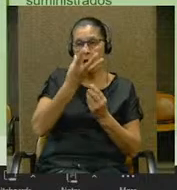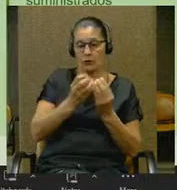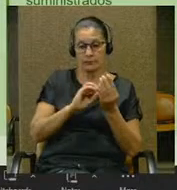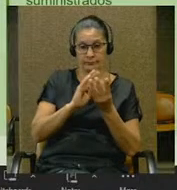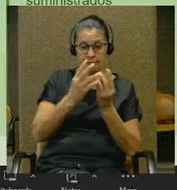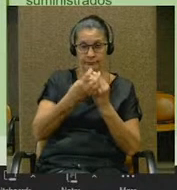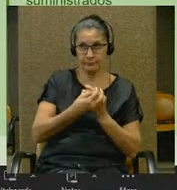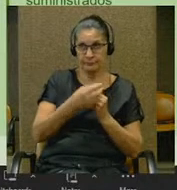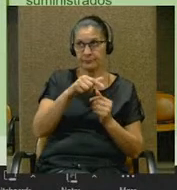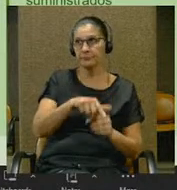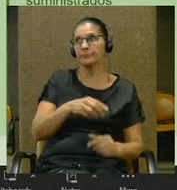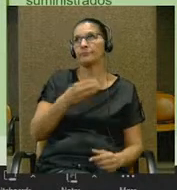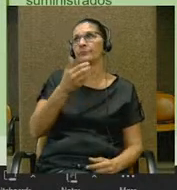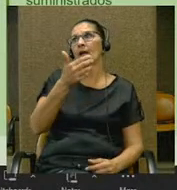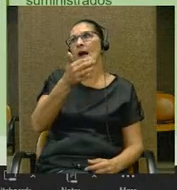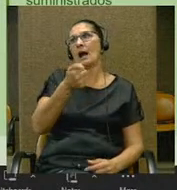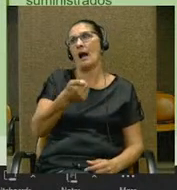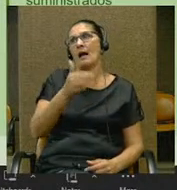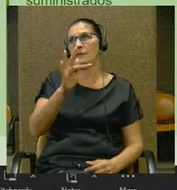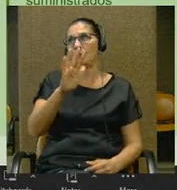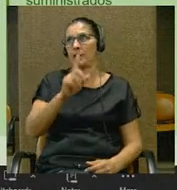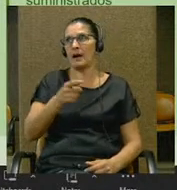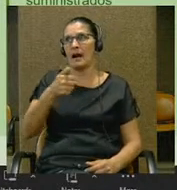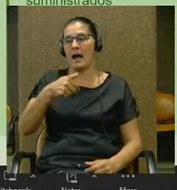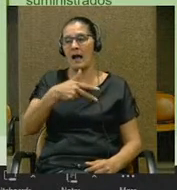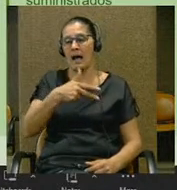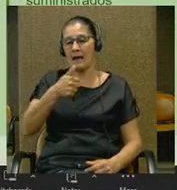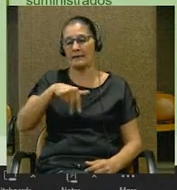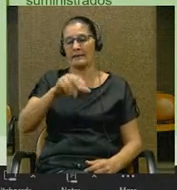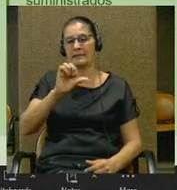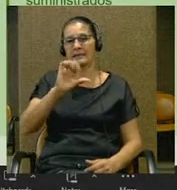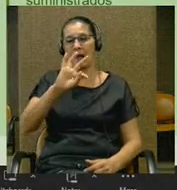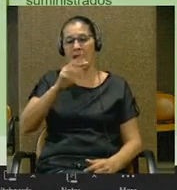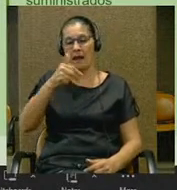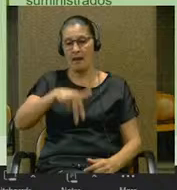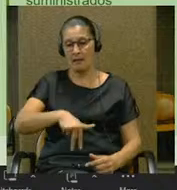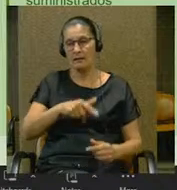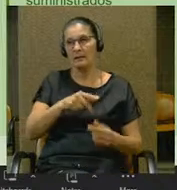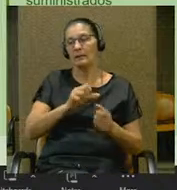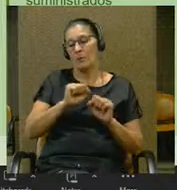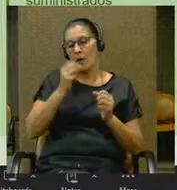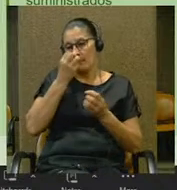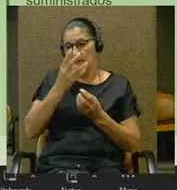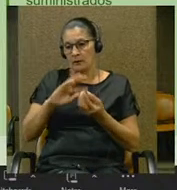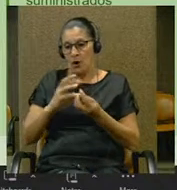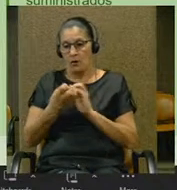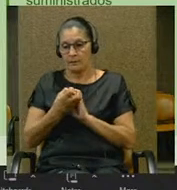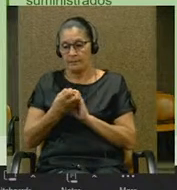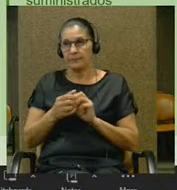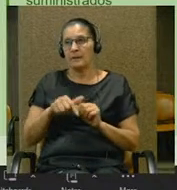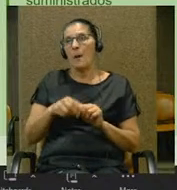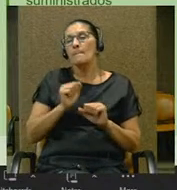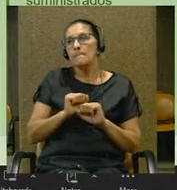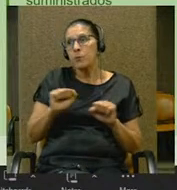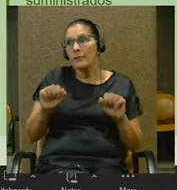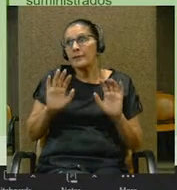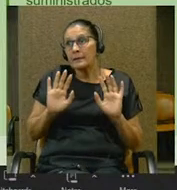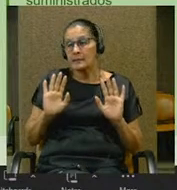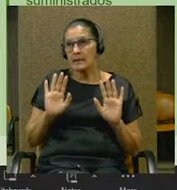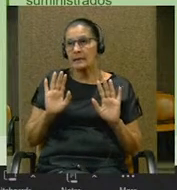the prohibition stops in Afghanistan. They can continue to harvest the